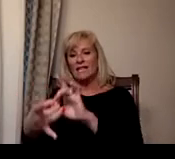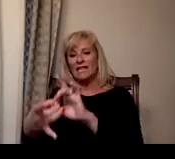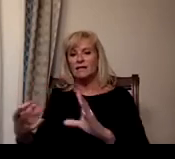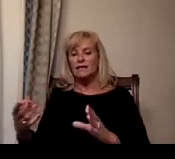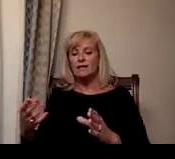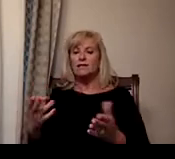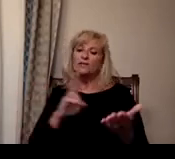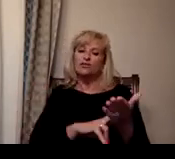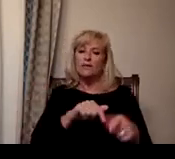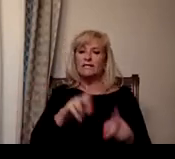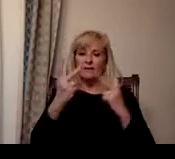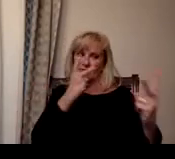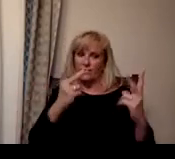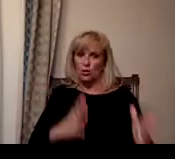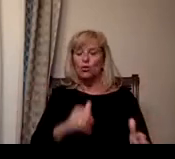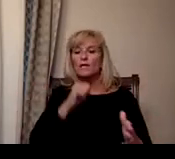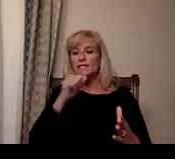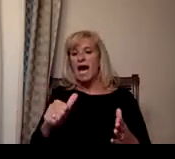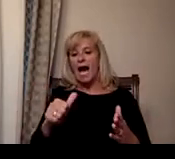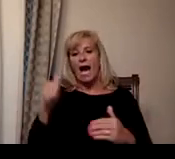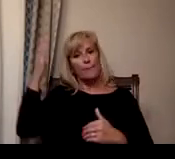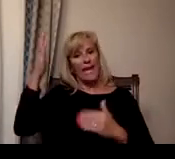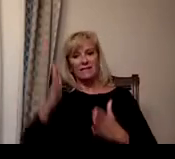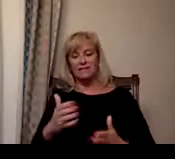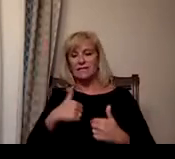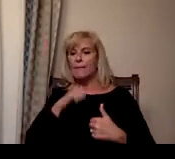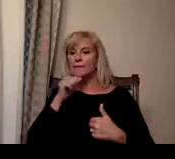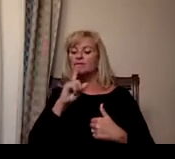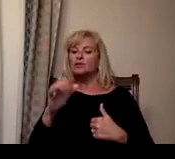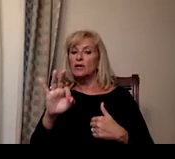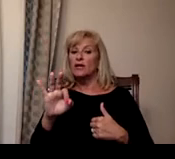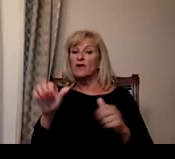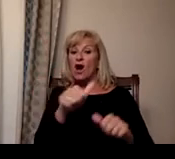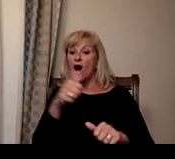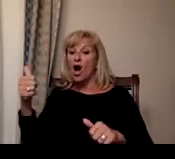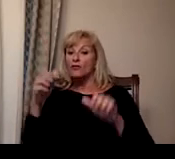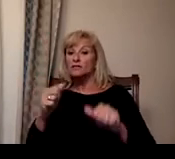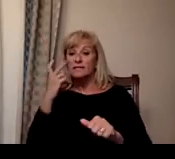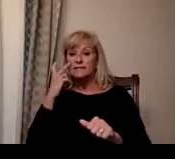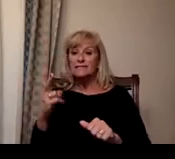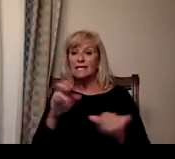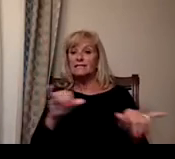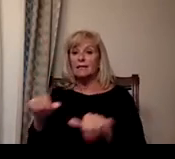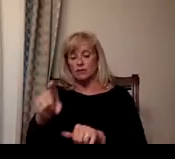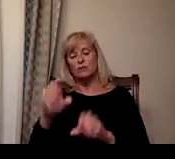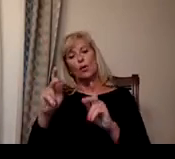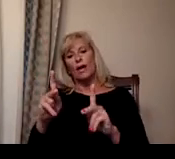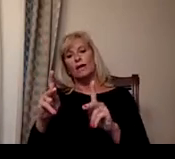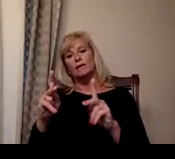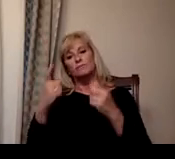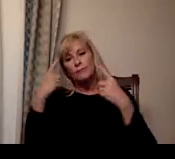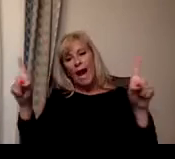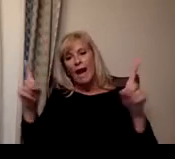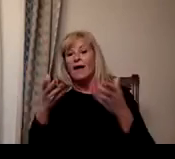join as a viewer, not a panelist. That would be great, because I'm not sure if everyone else can see what you see. There we go. So